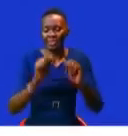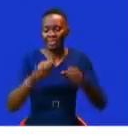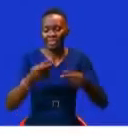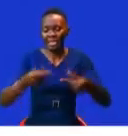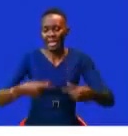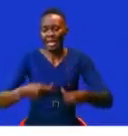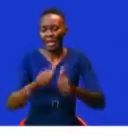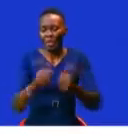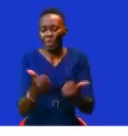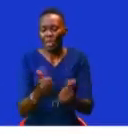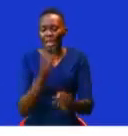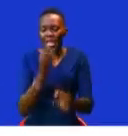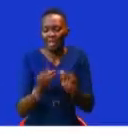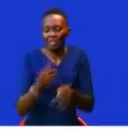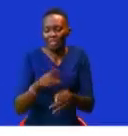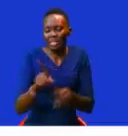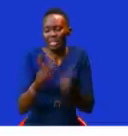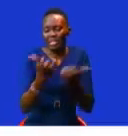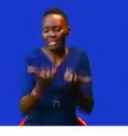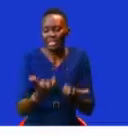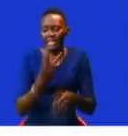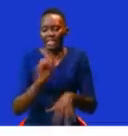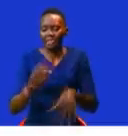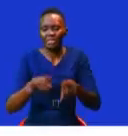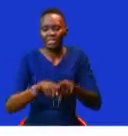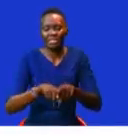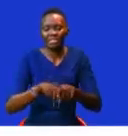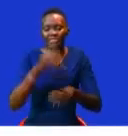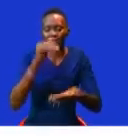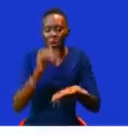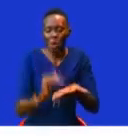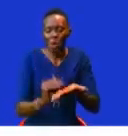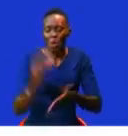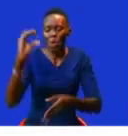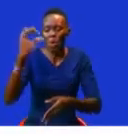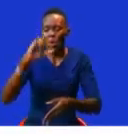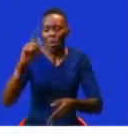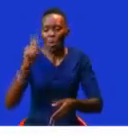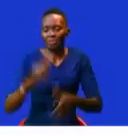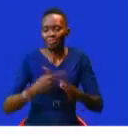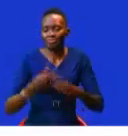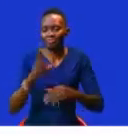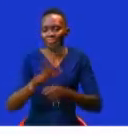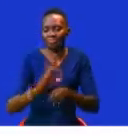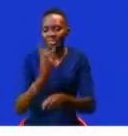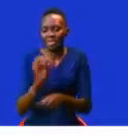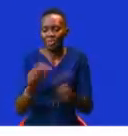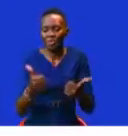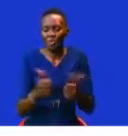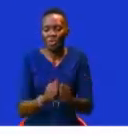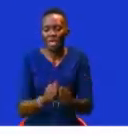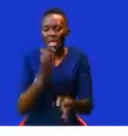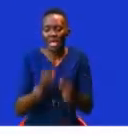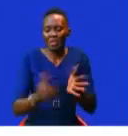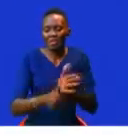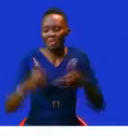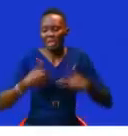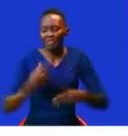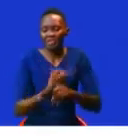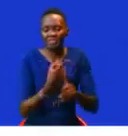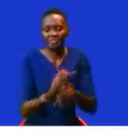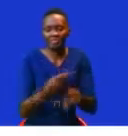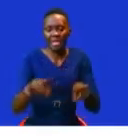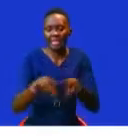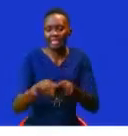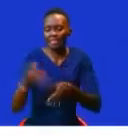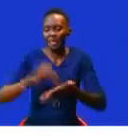and they can get them whenever they want them are very affordable so that they may be able to use them very well some ngishida mupogo pogori. Udong